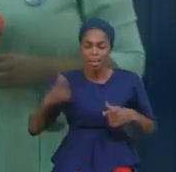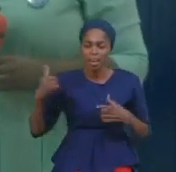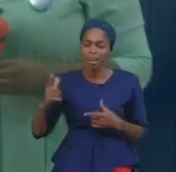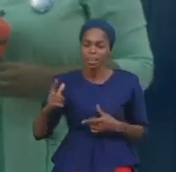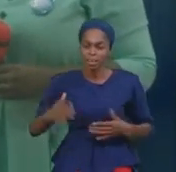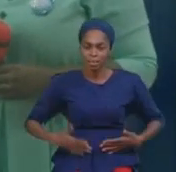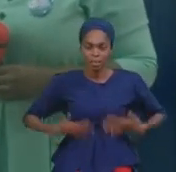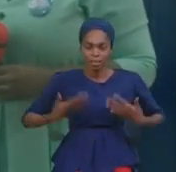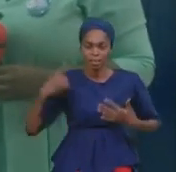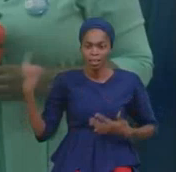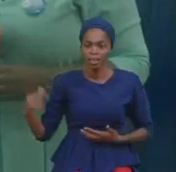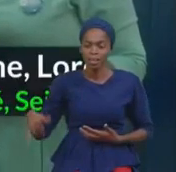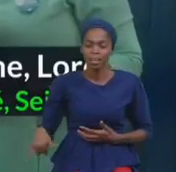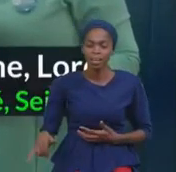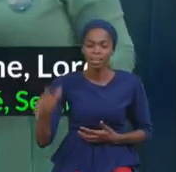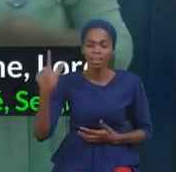eternally.